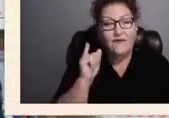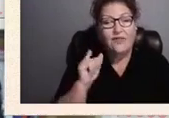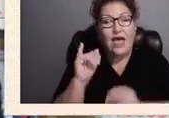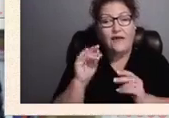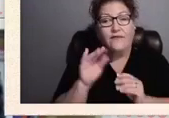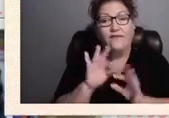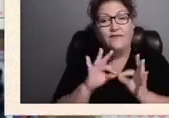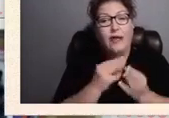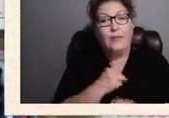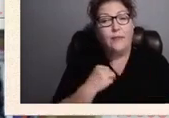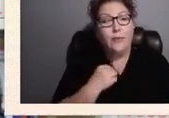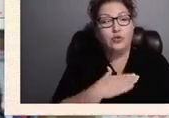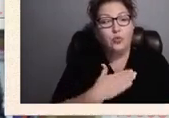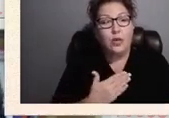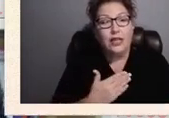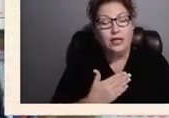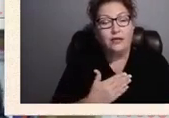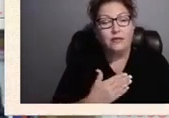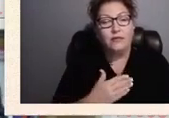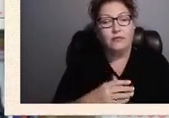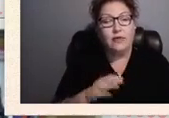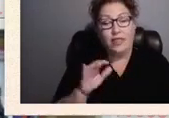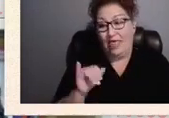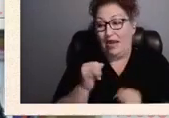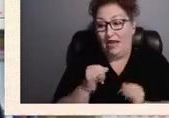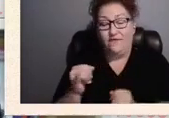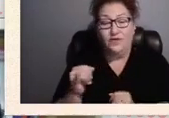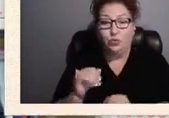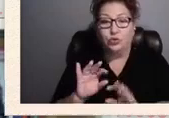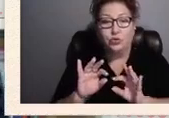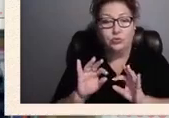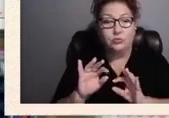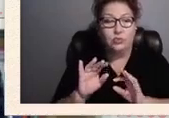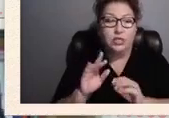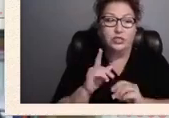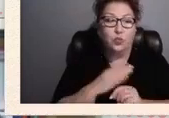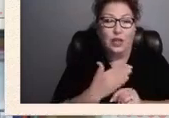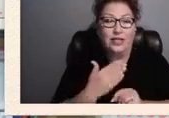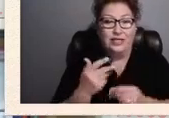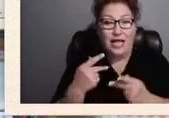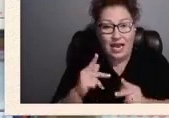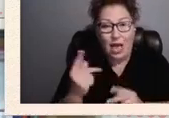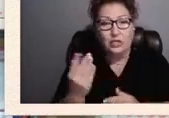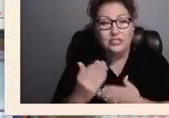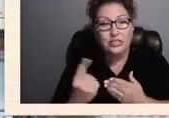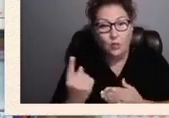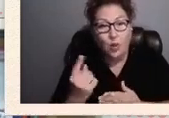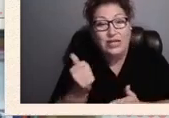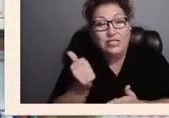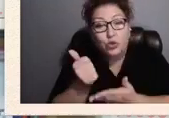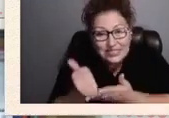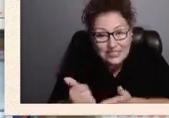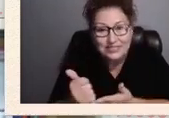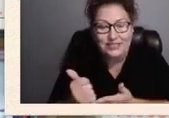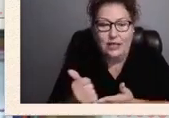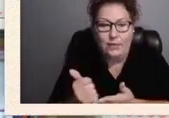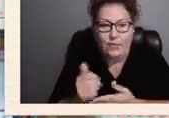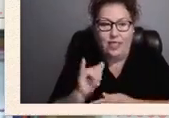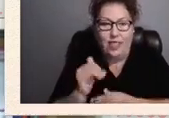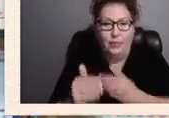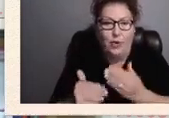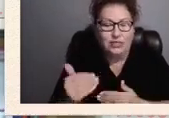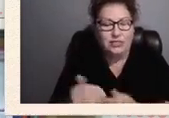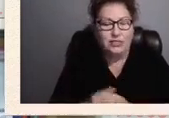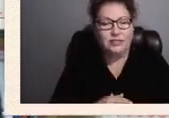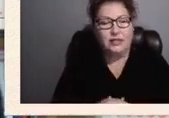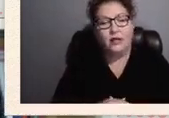to, that individual is willing to allow someone to assist them in that decision-making process